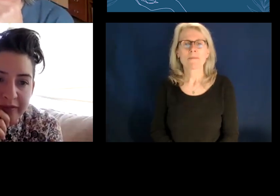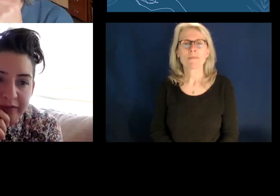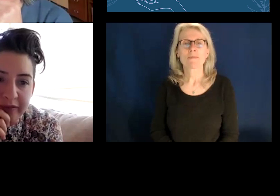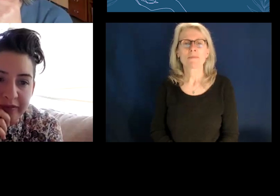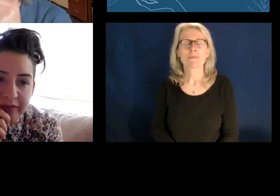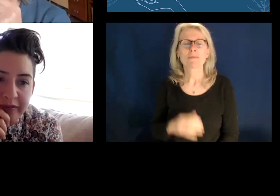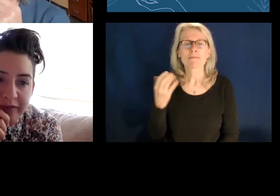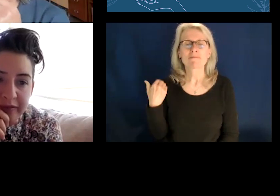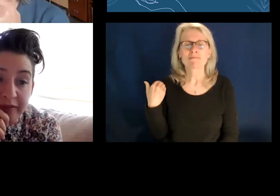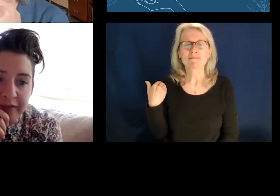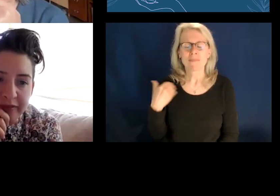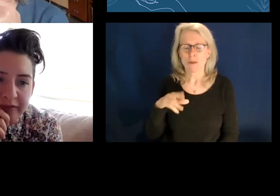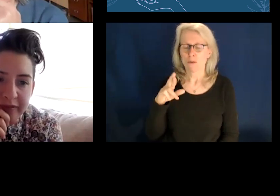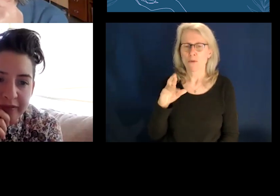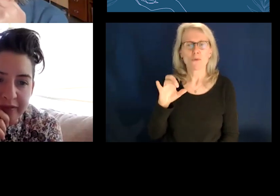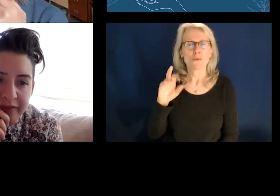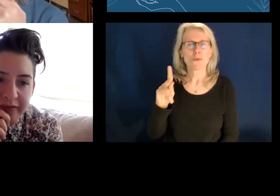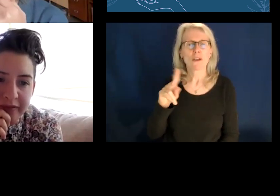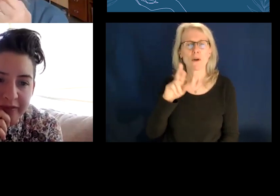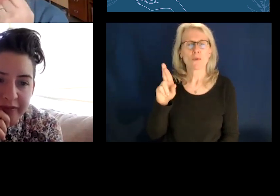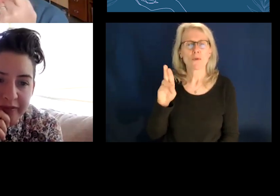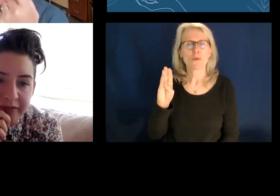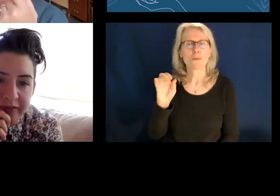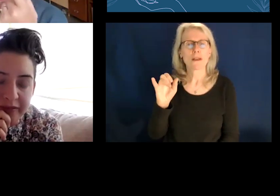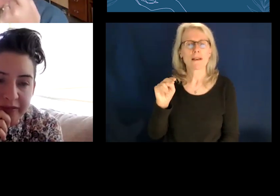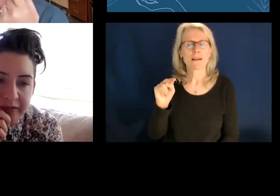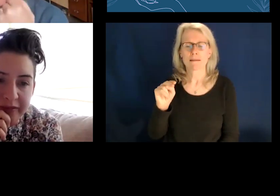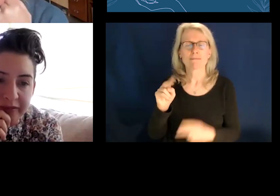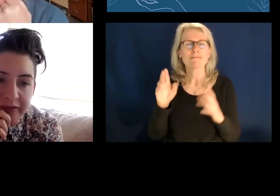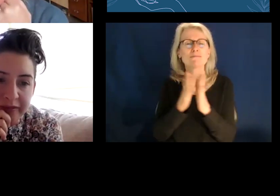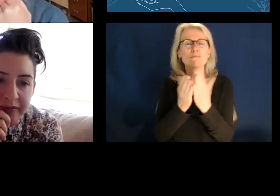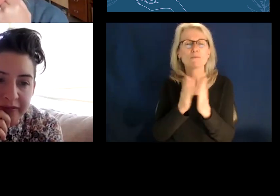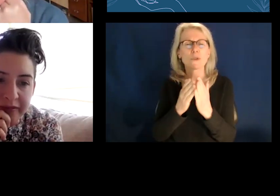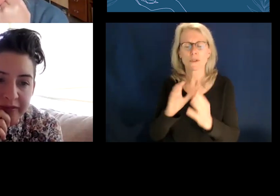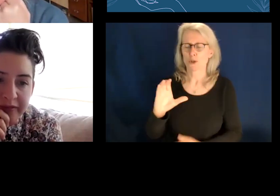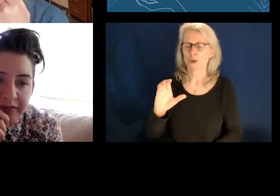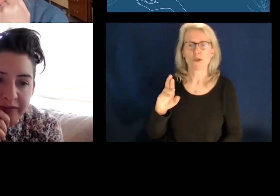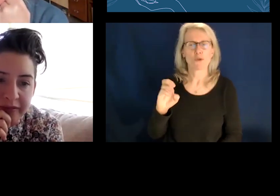I read Rick Rubin's book, The Creative Act, recently, and it just completely